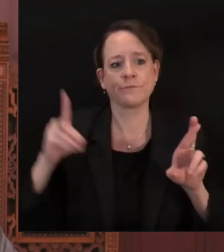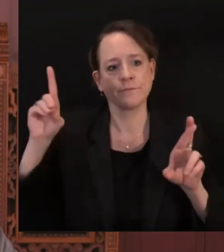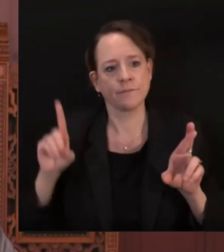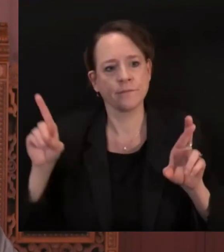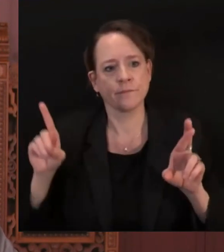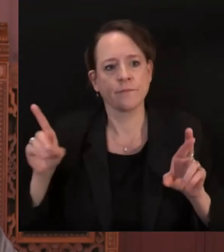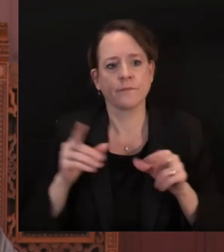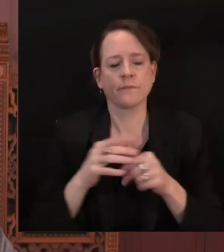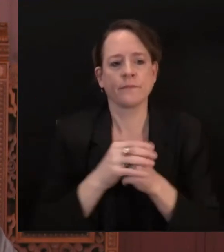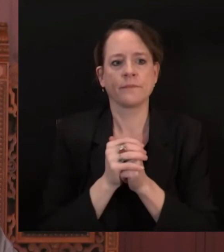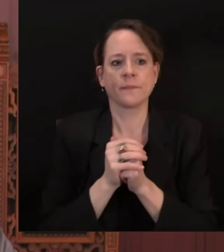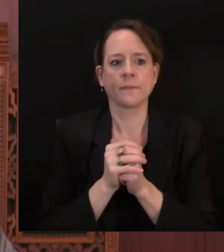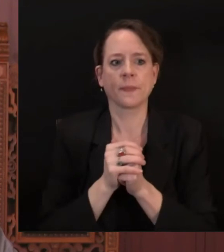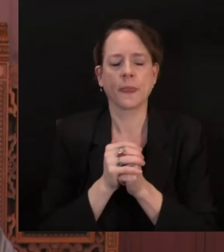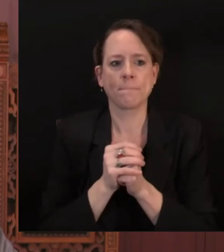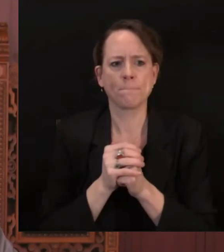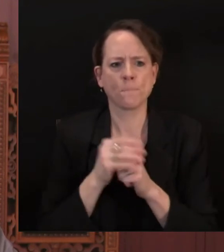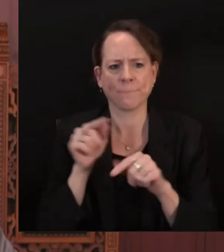three